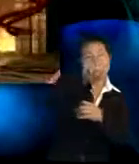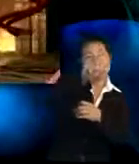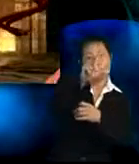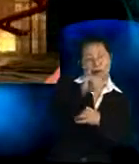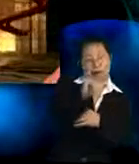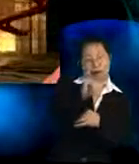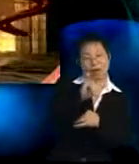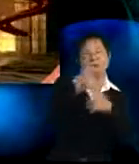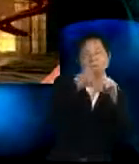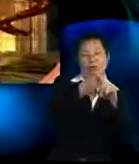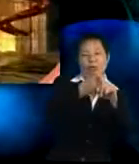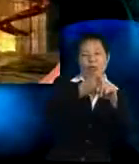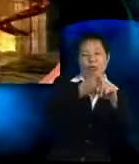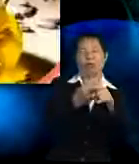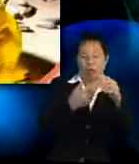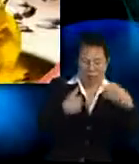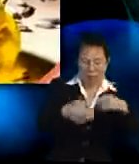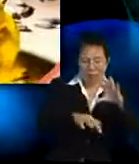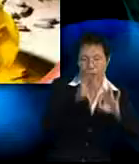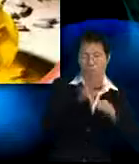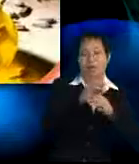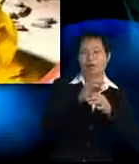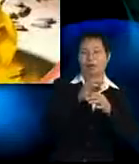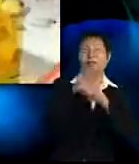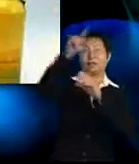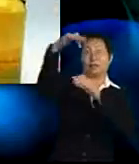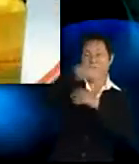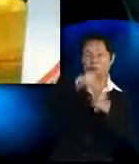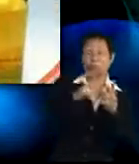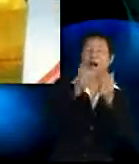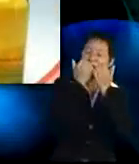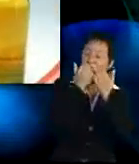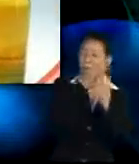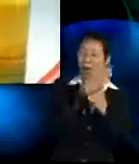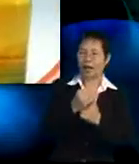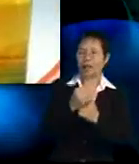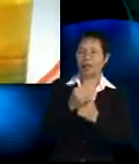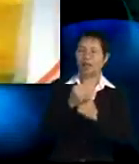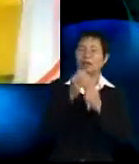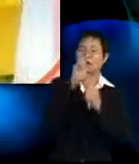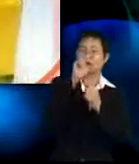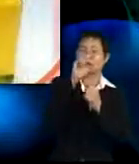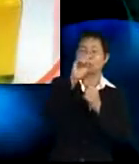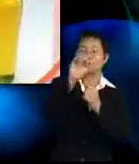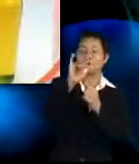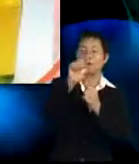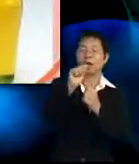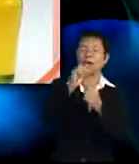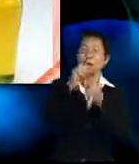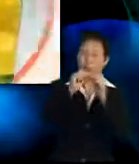Polyunsaturated fats are found in foods like sunflower, corn, and soybean oils,